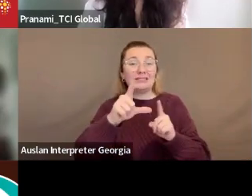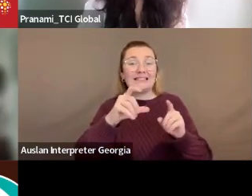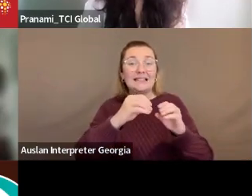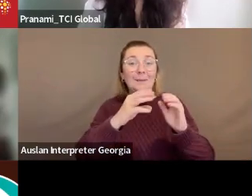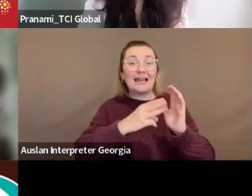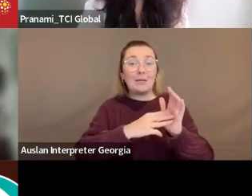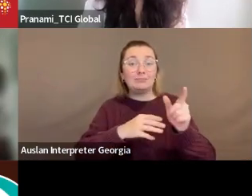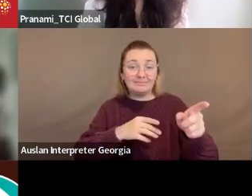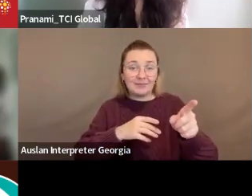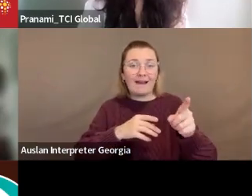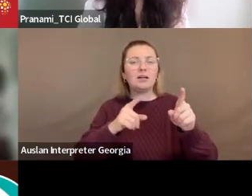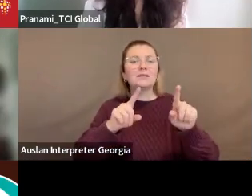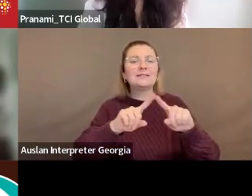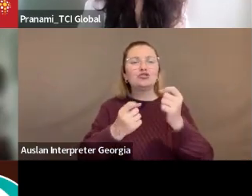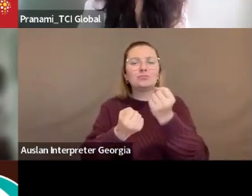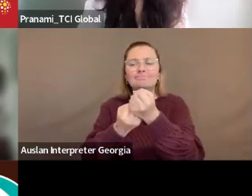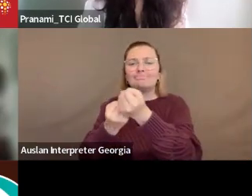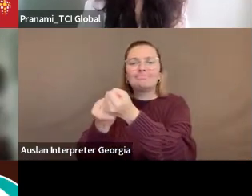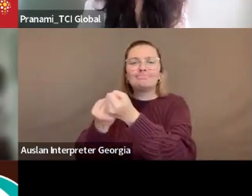couple of different organizations.